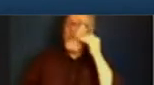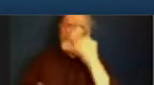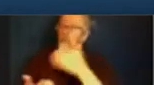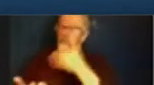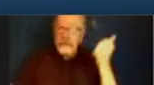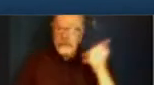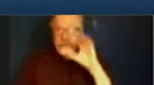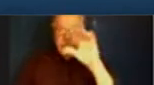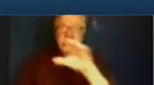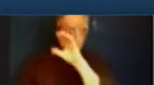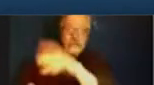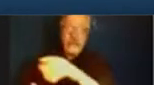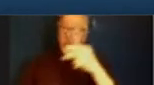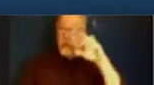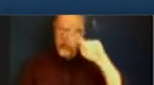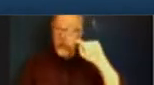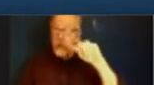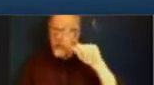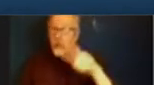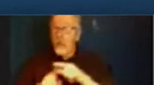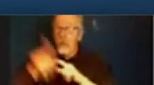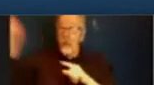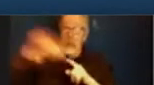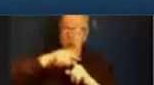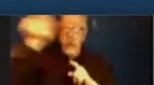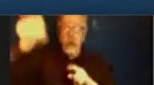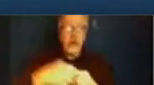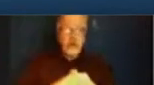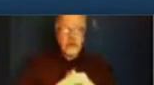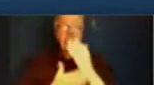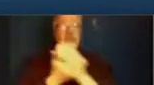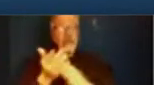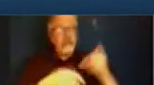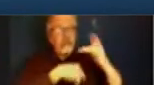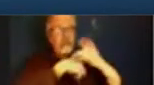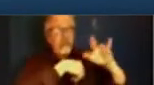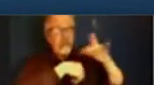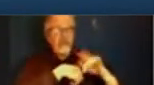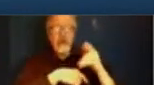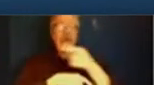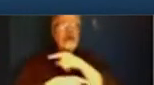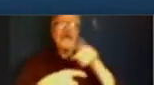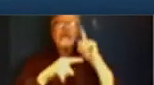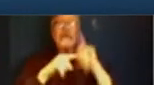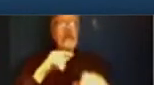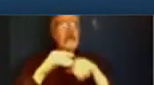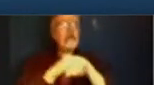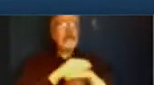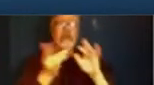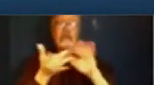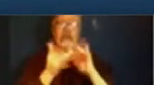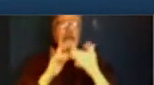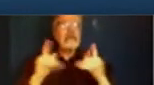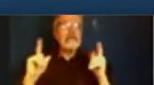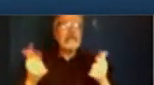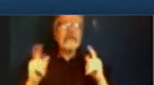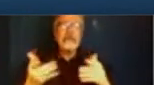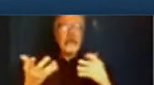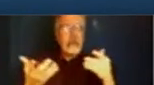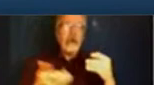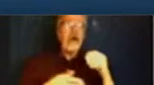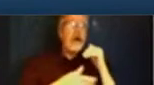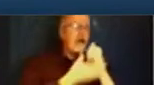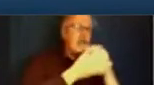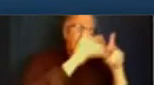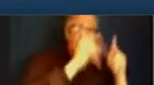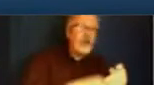wanted to have some available through some other communities that don't and maybe use online a lot or want to have something in their community or have a